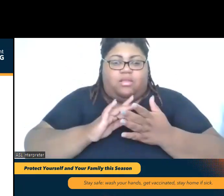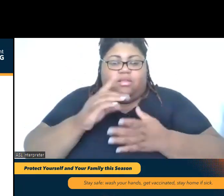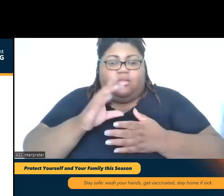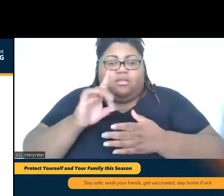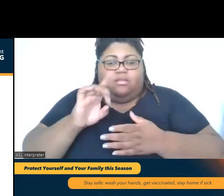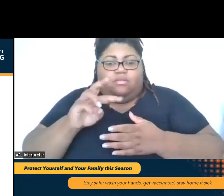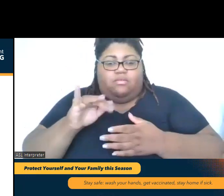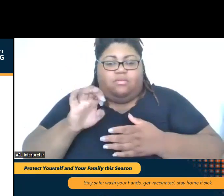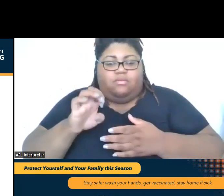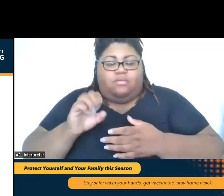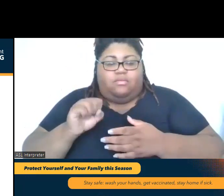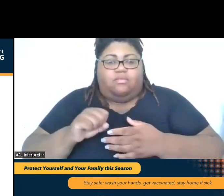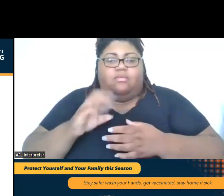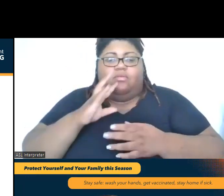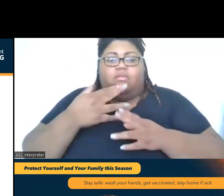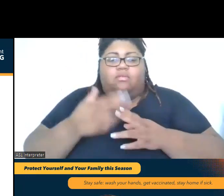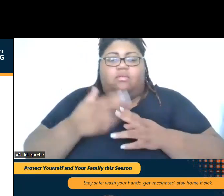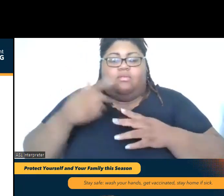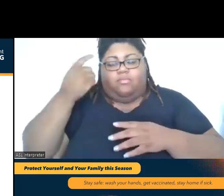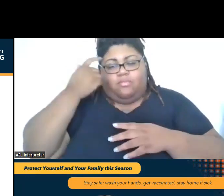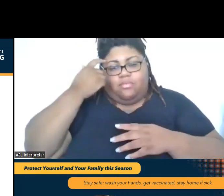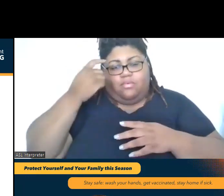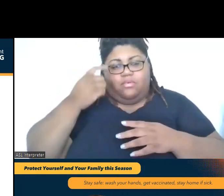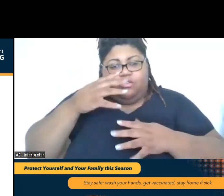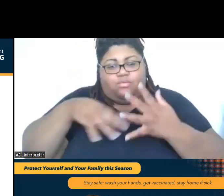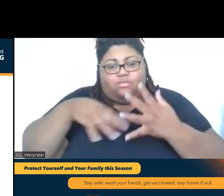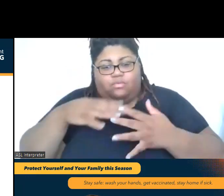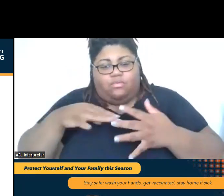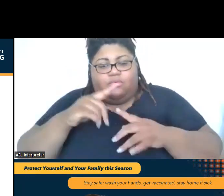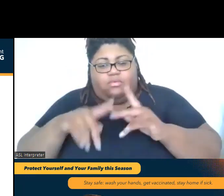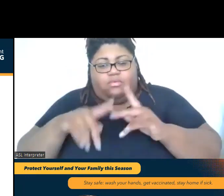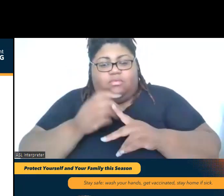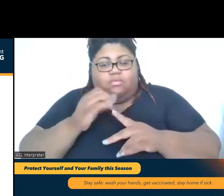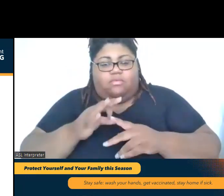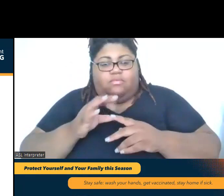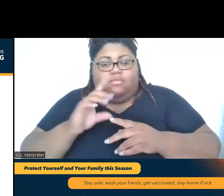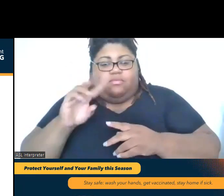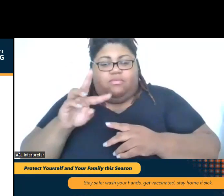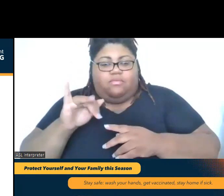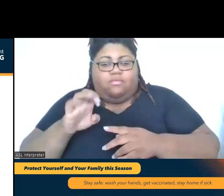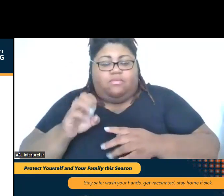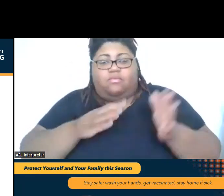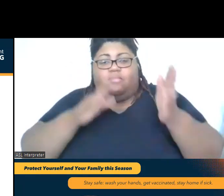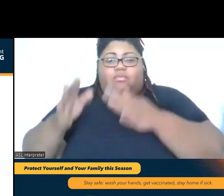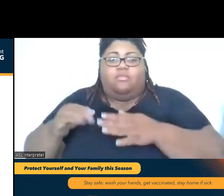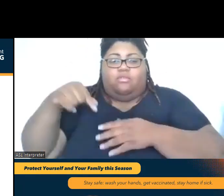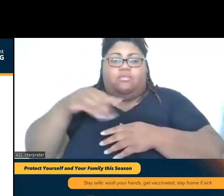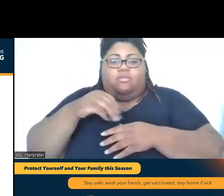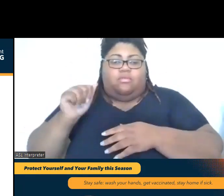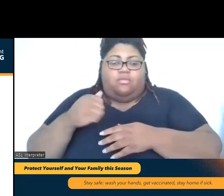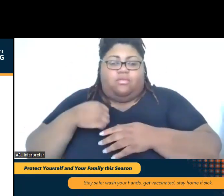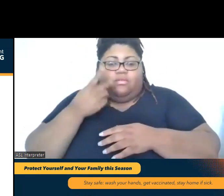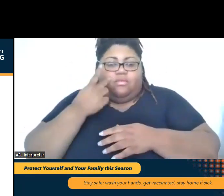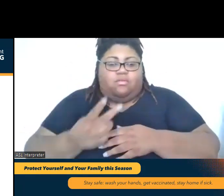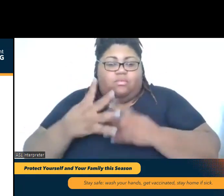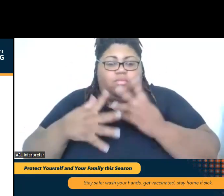mental, social, and healthcare services as well. So let's go over to Q&A. I'll go over to some of the questions that came